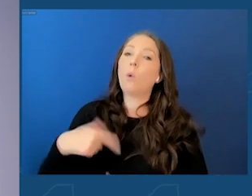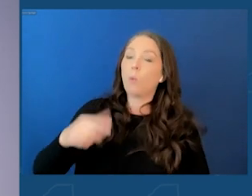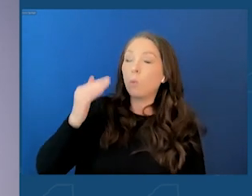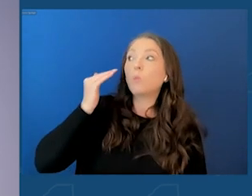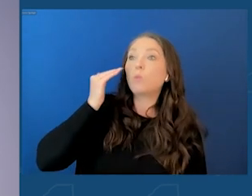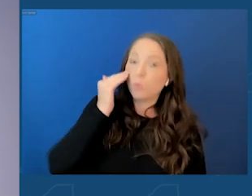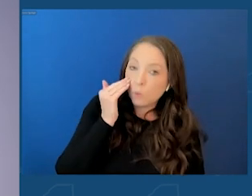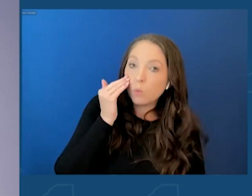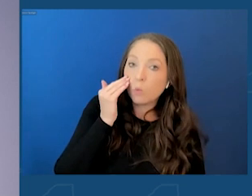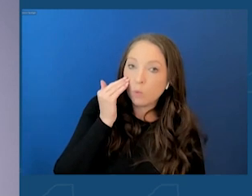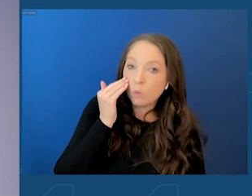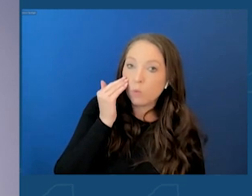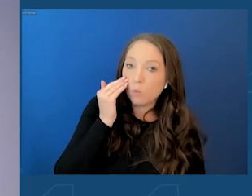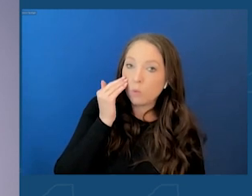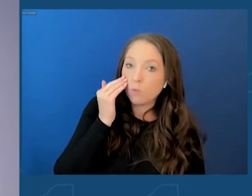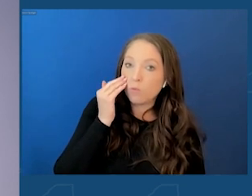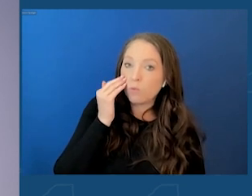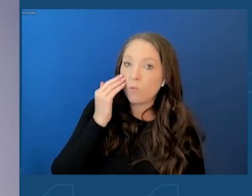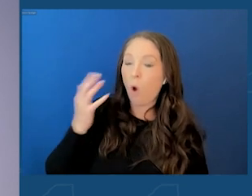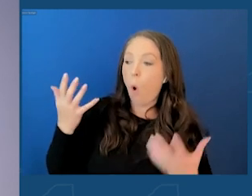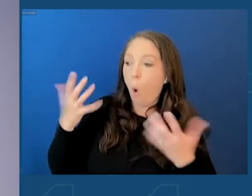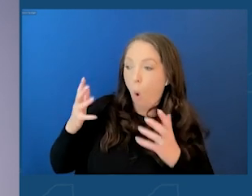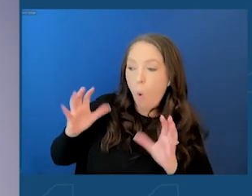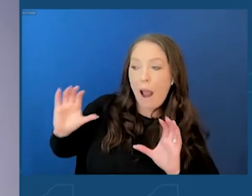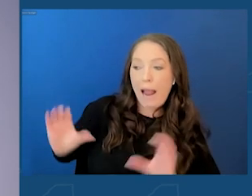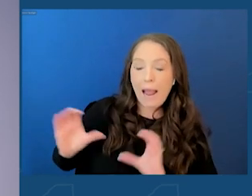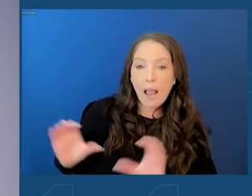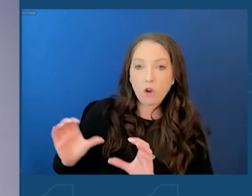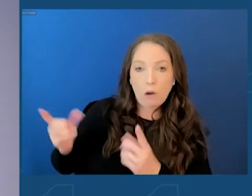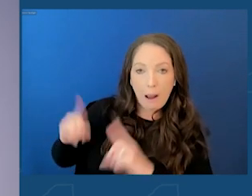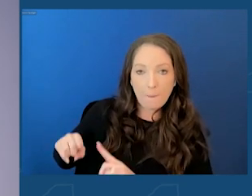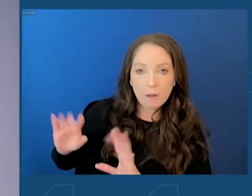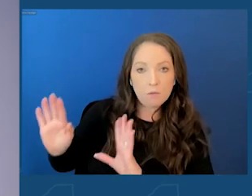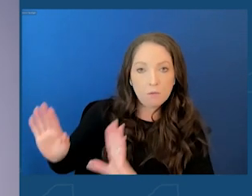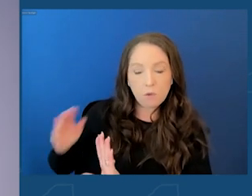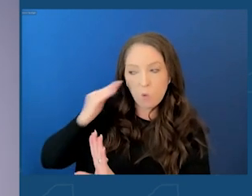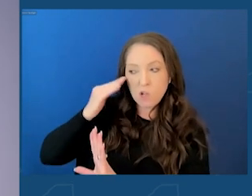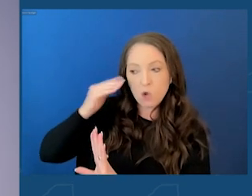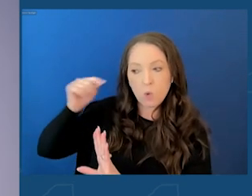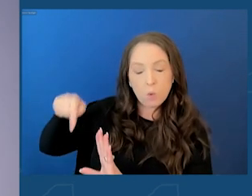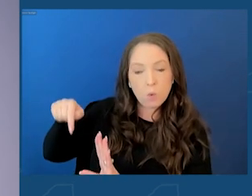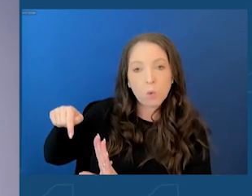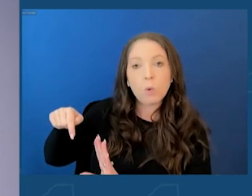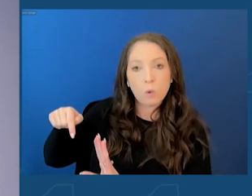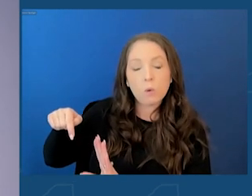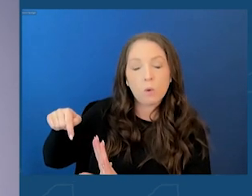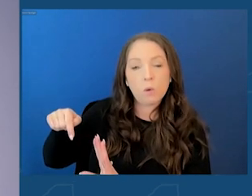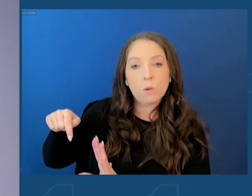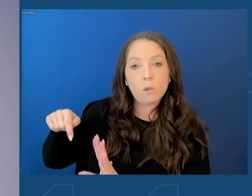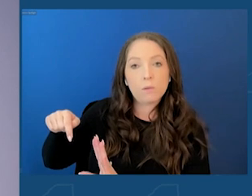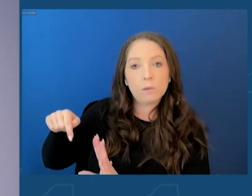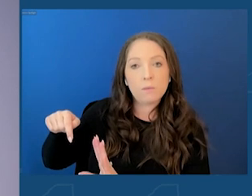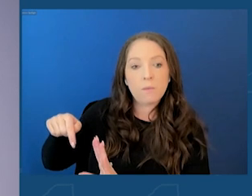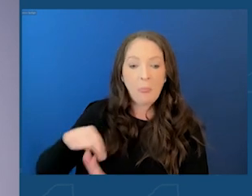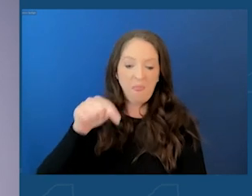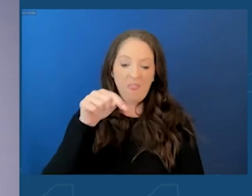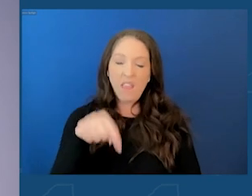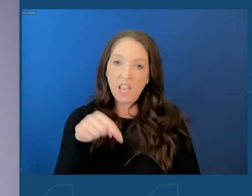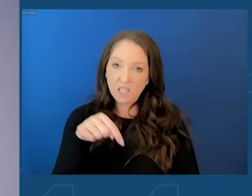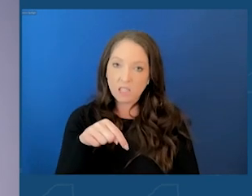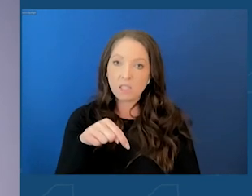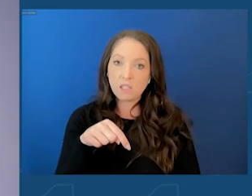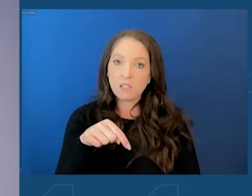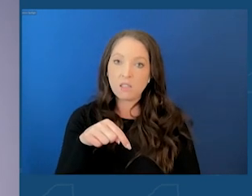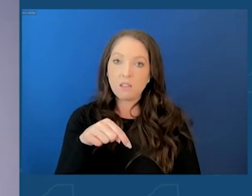from action that had already been taken on the ground in the states that this was the